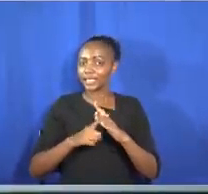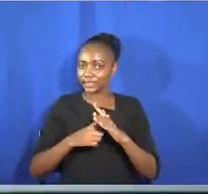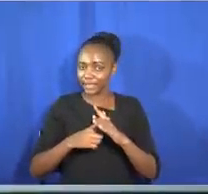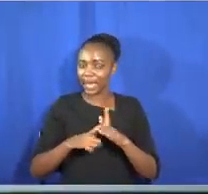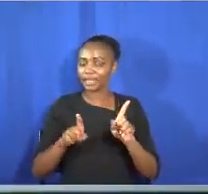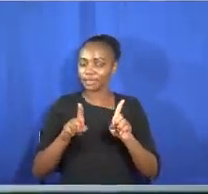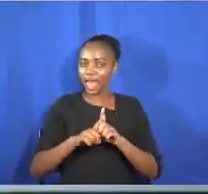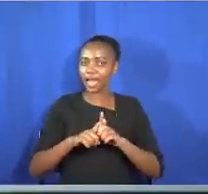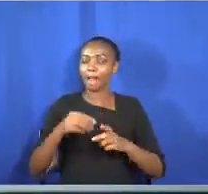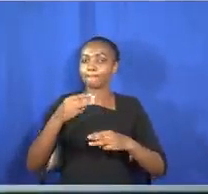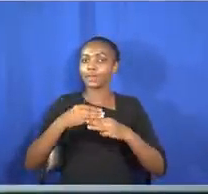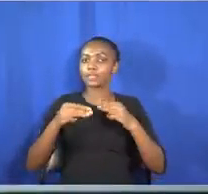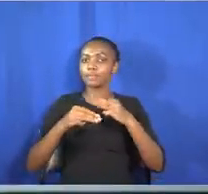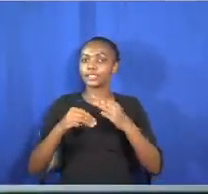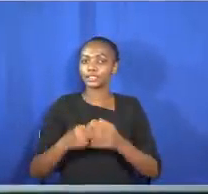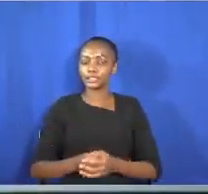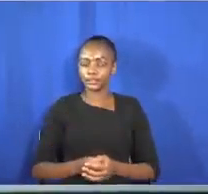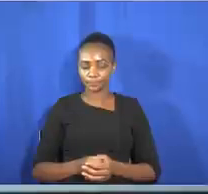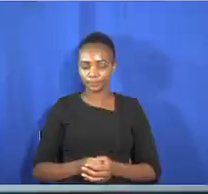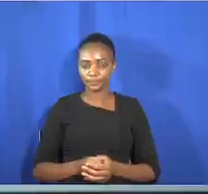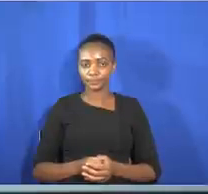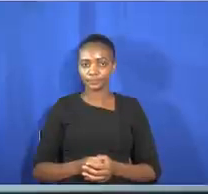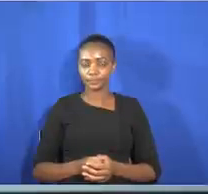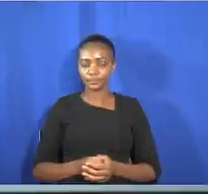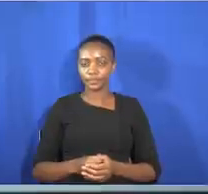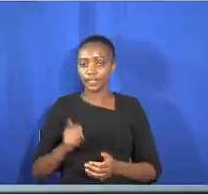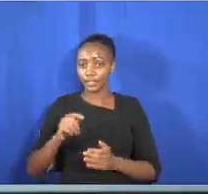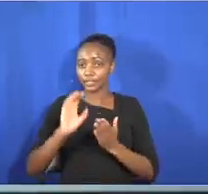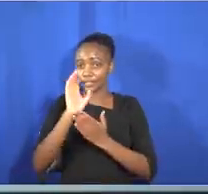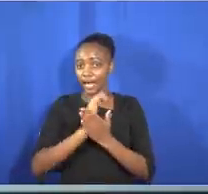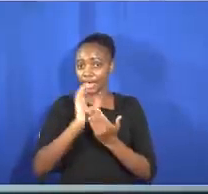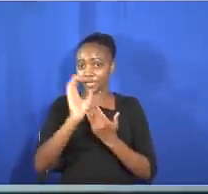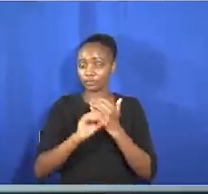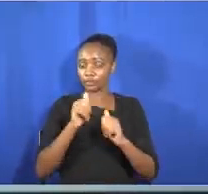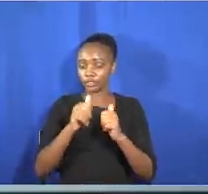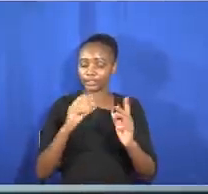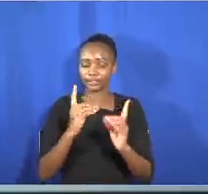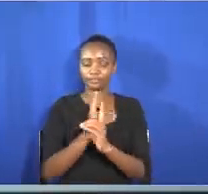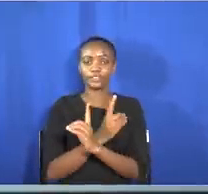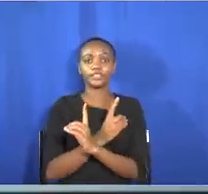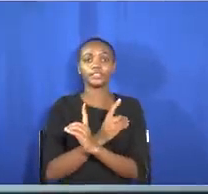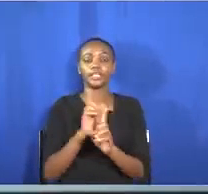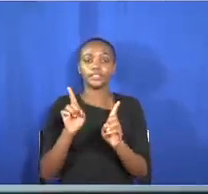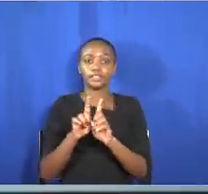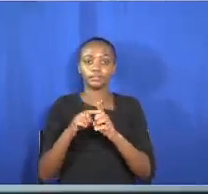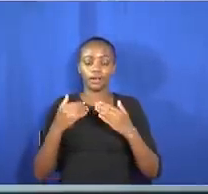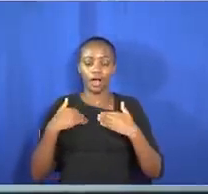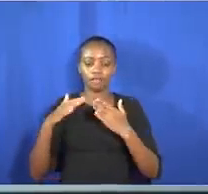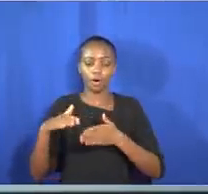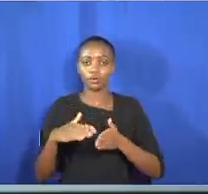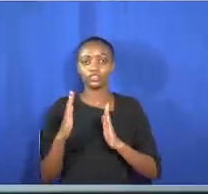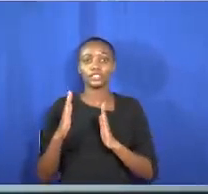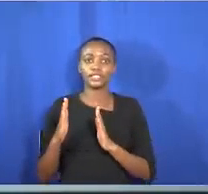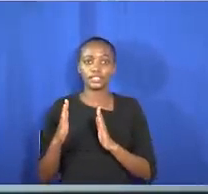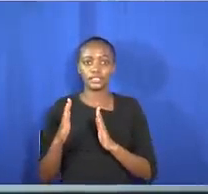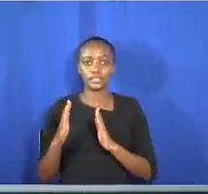engineering, and mathematics. And you can see it's a curriculum that is differentiated, that